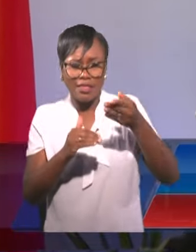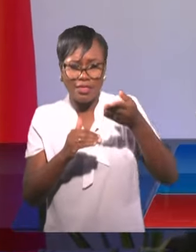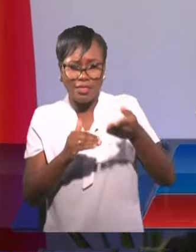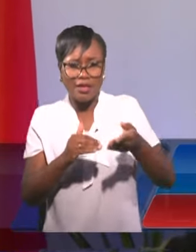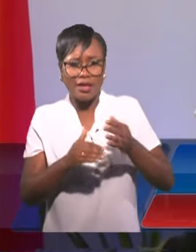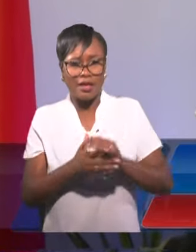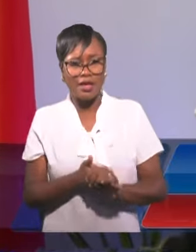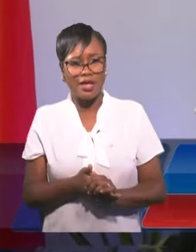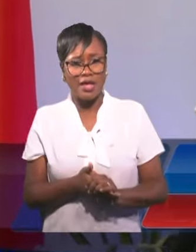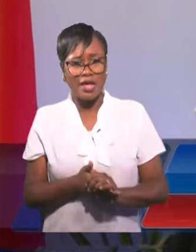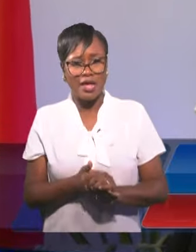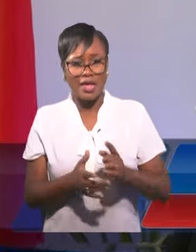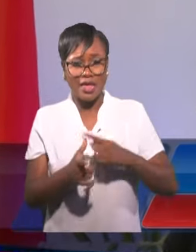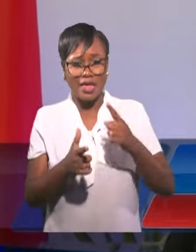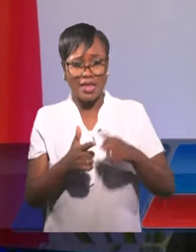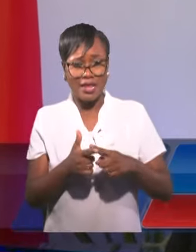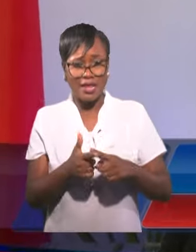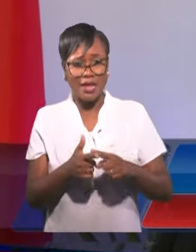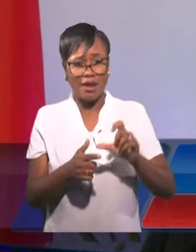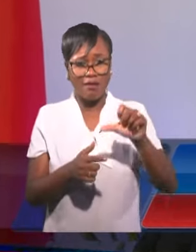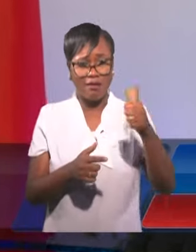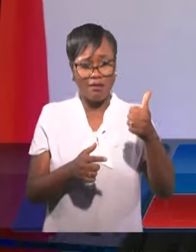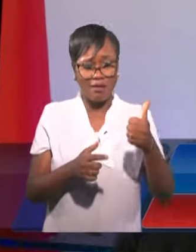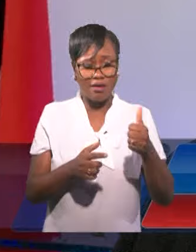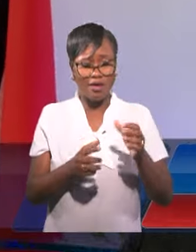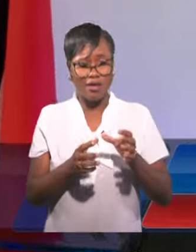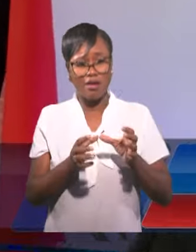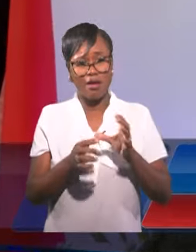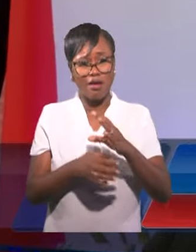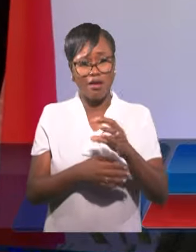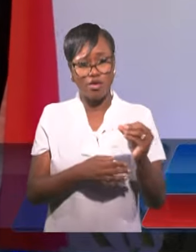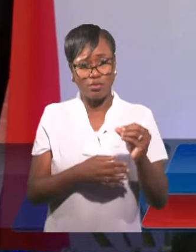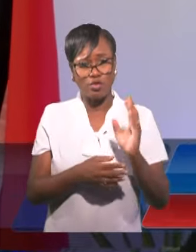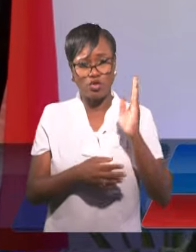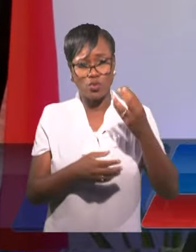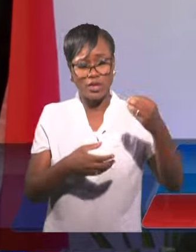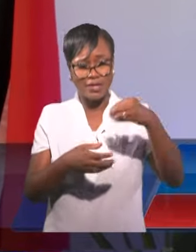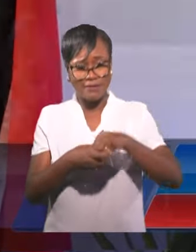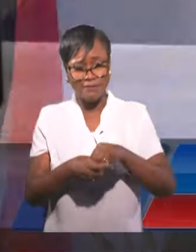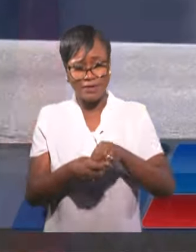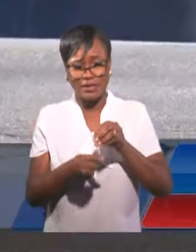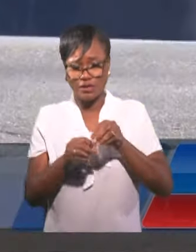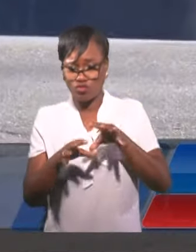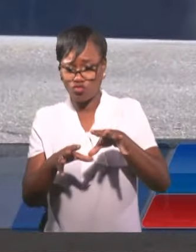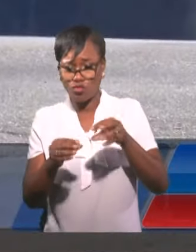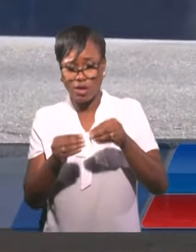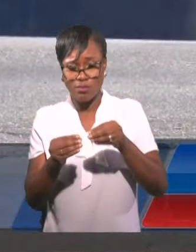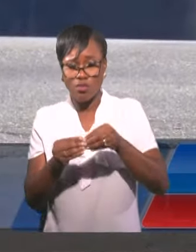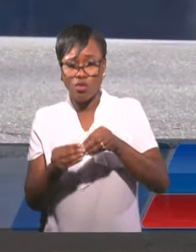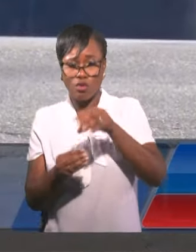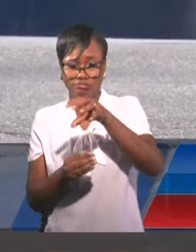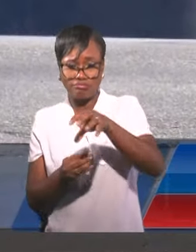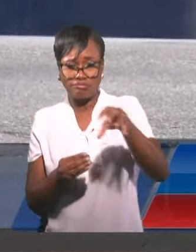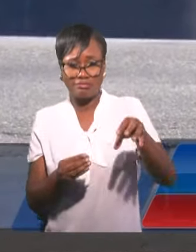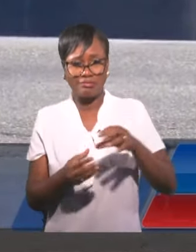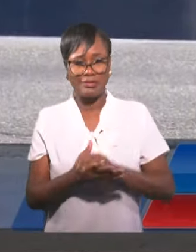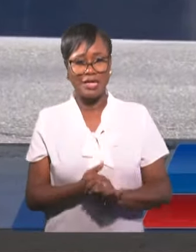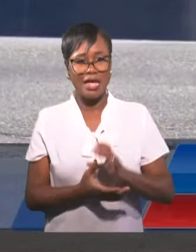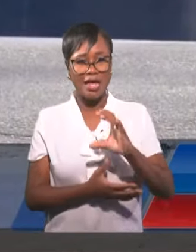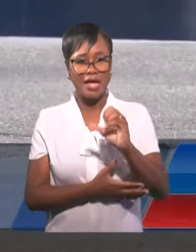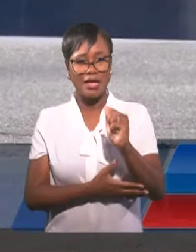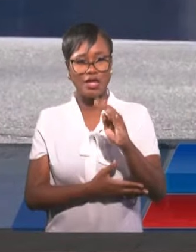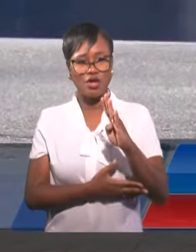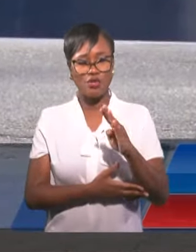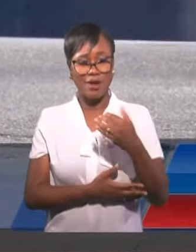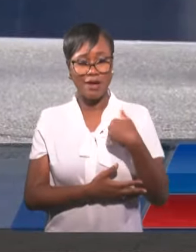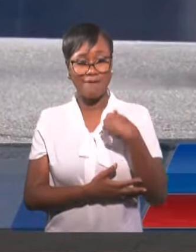that happens, both us and our partner Globus are willing to invest in growing state by state across India. He said Carib Brewery is currently in